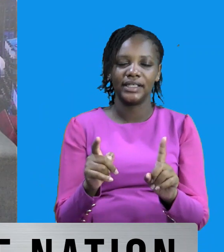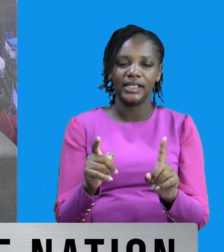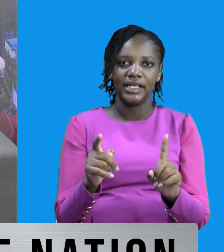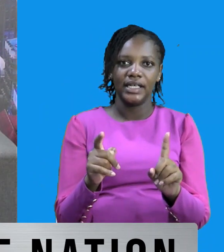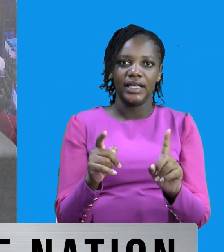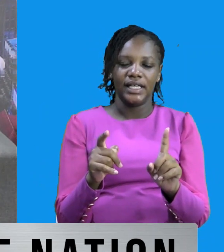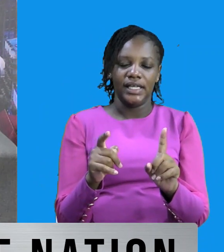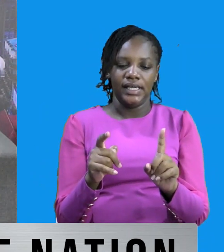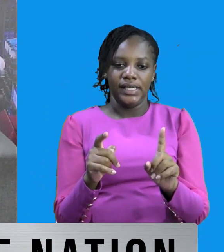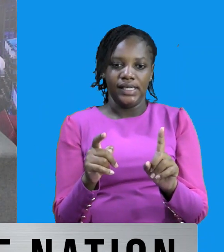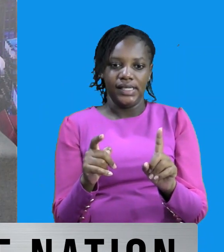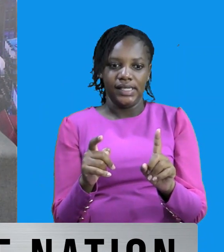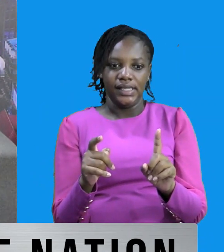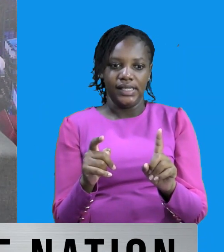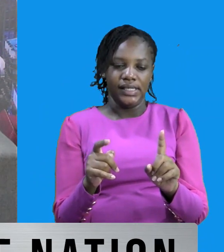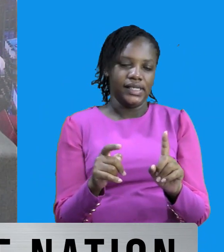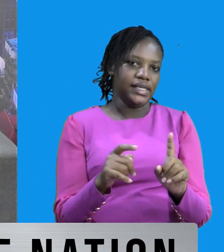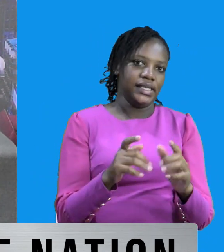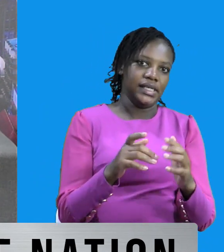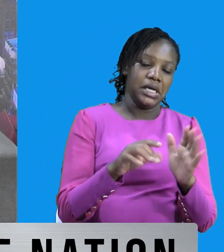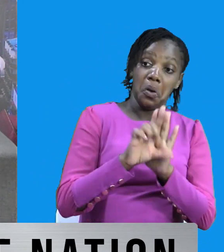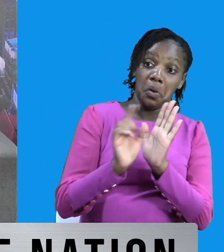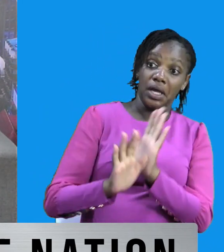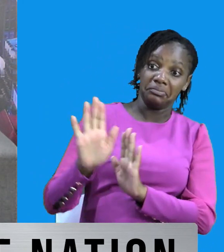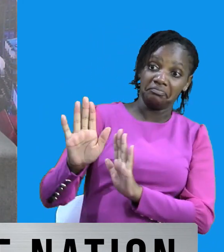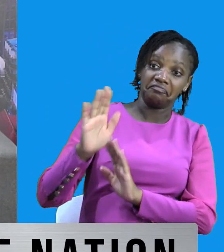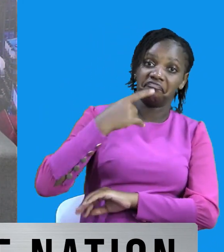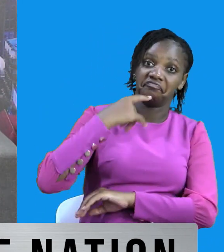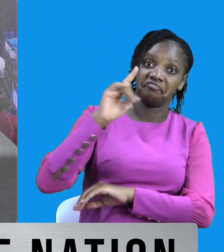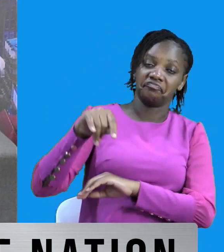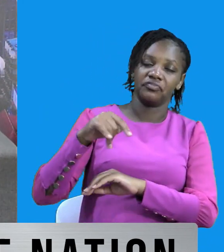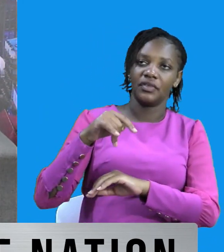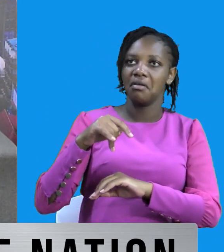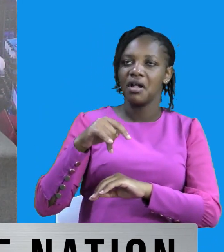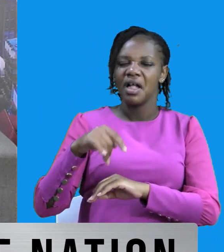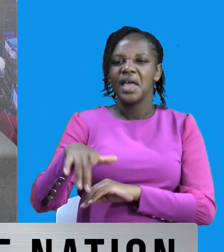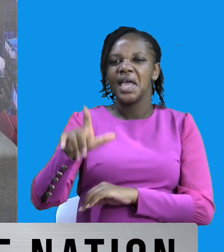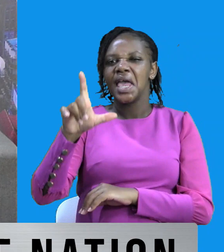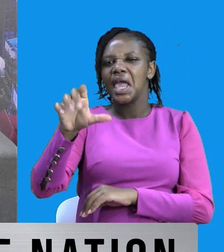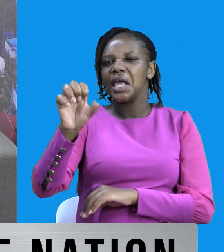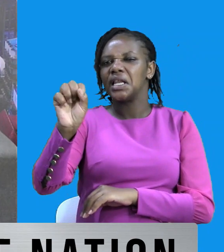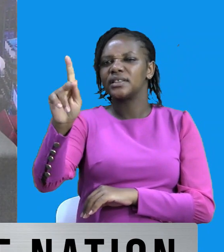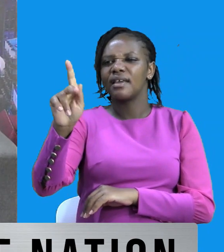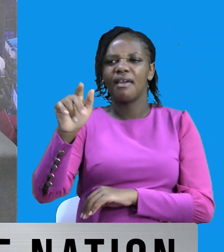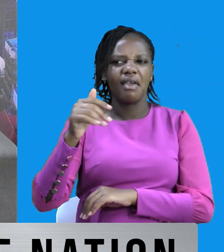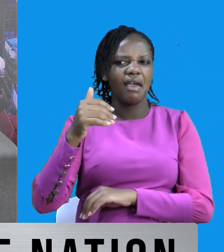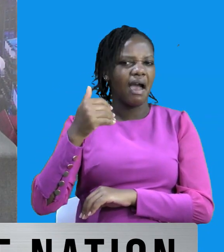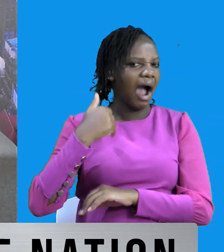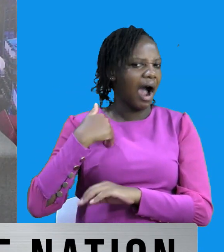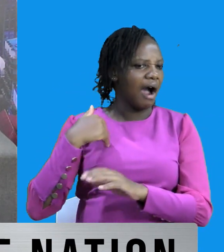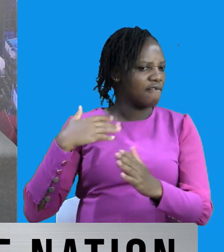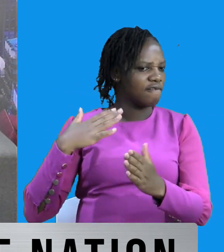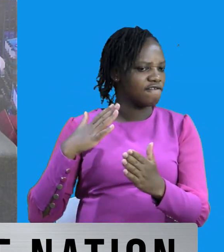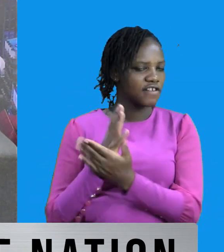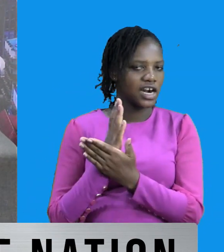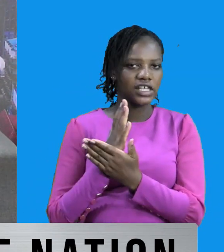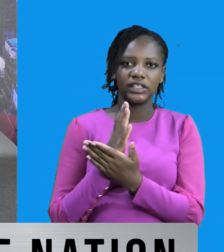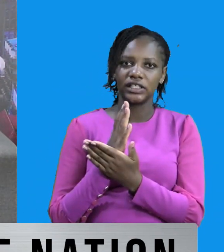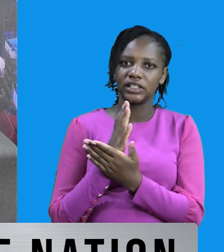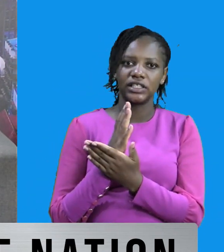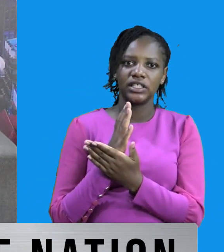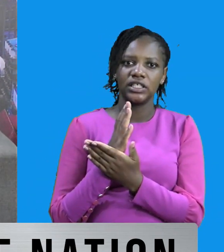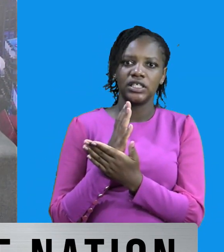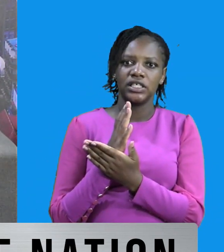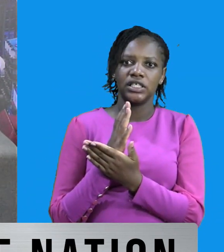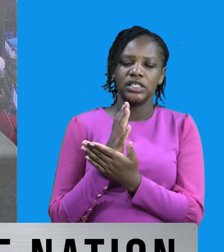But the side of defense are saying that the LSK do not have the right to be